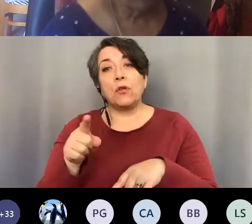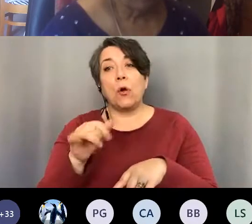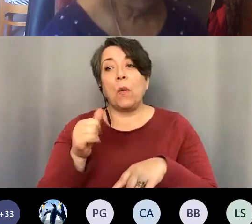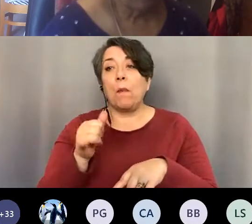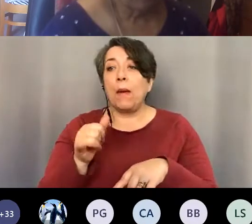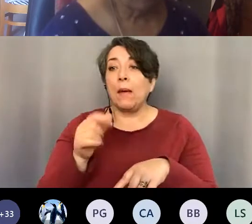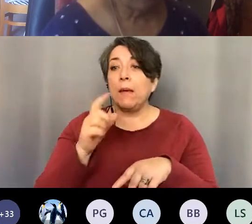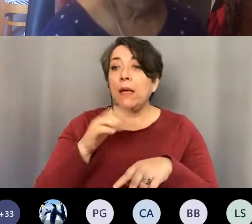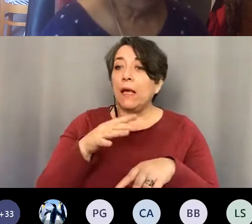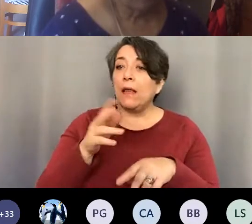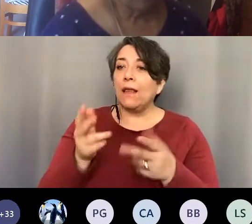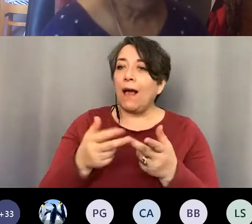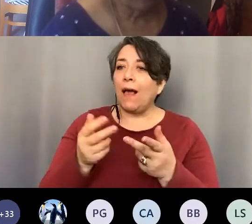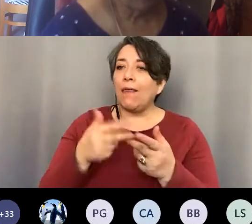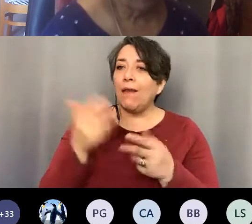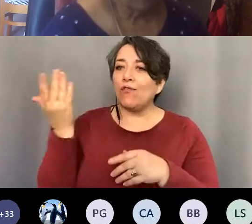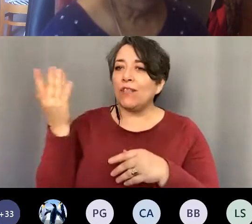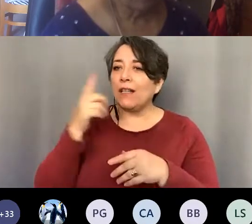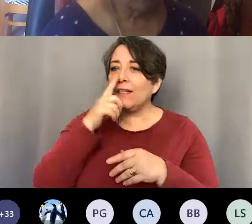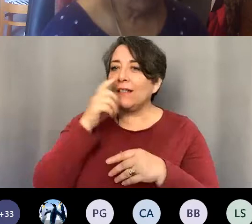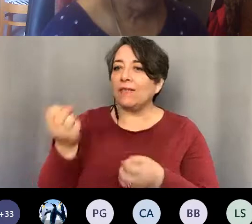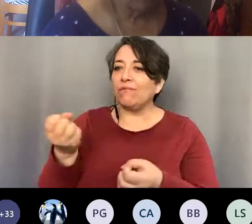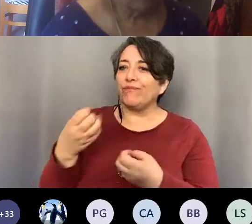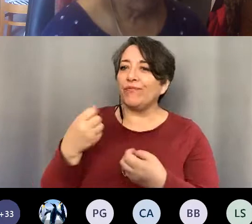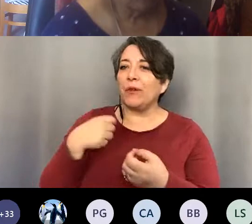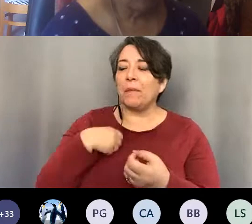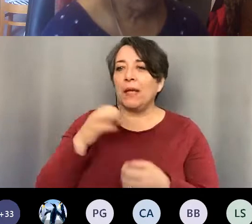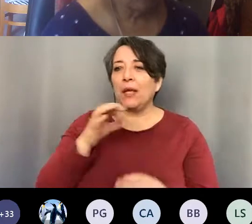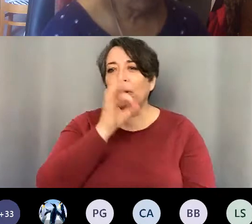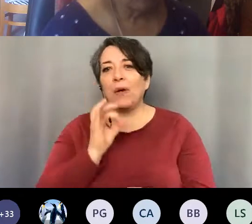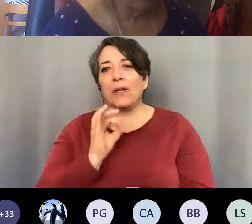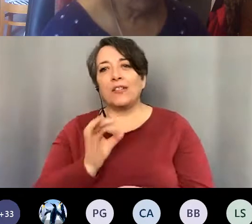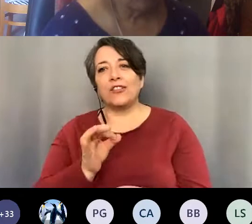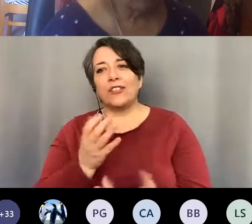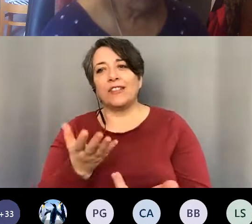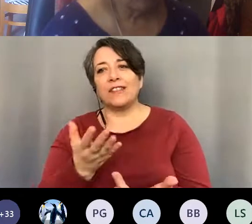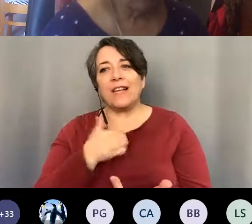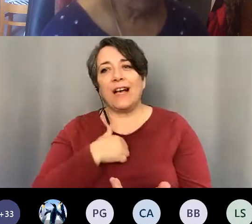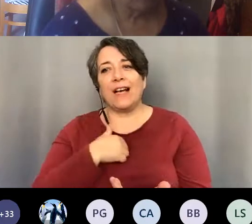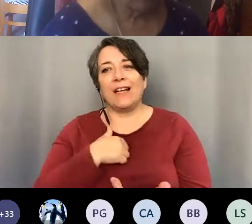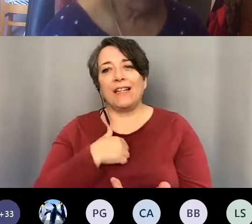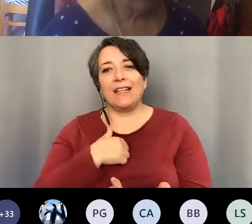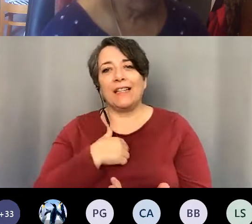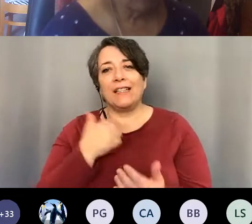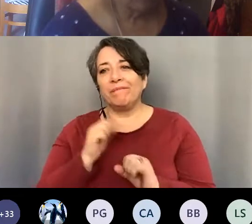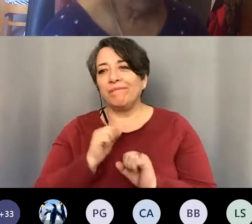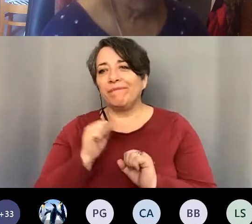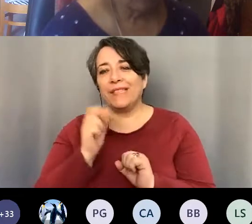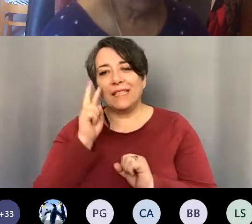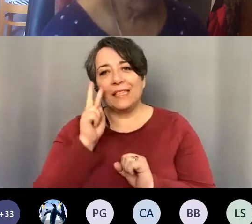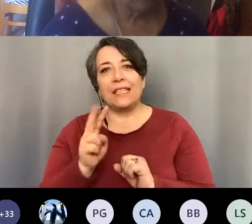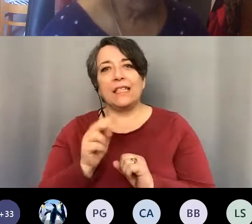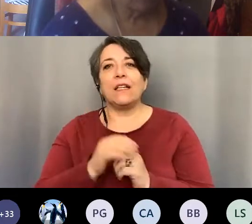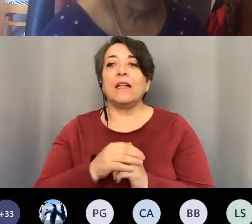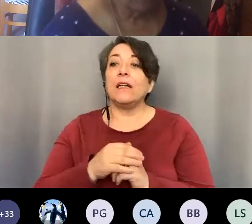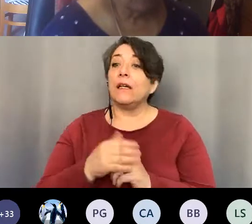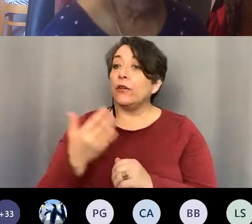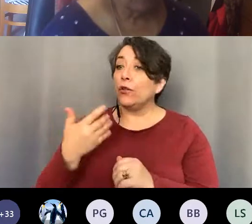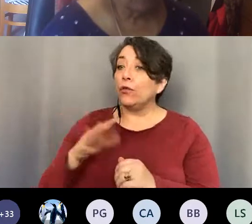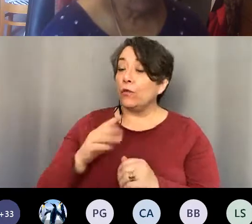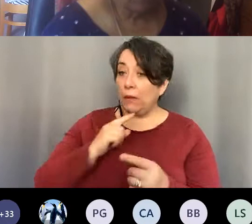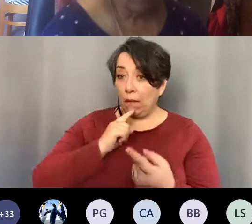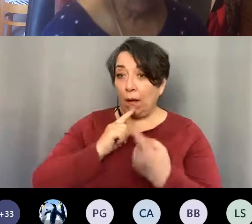questions. But just so you know, I wouldn't have seen any comments or questions that you've put in previously. Nope. You've already answered some of them,